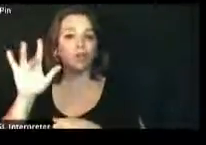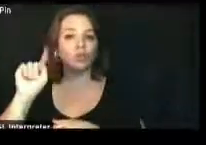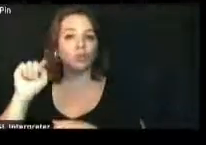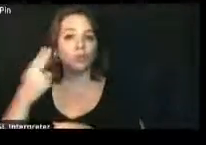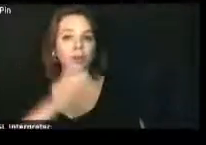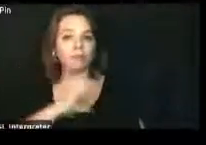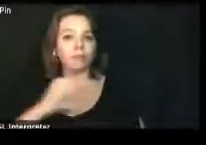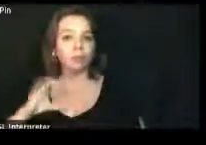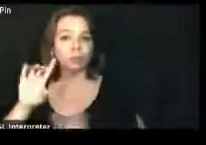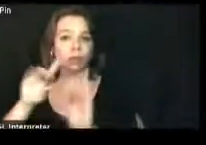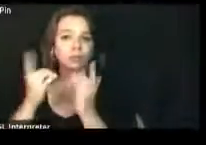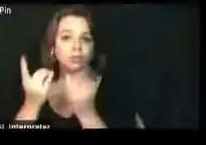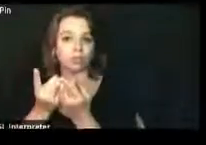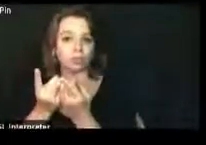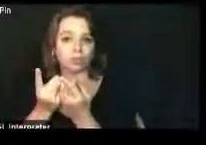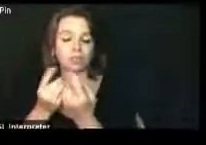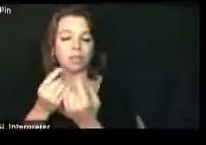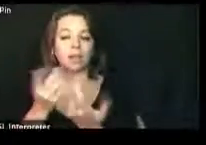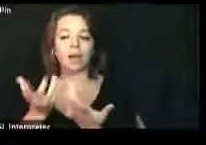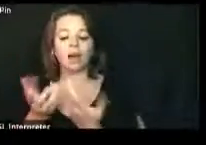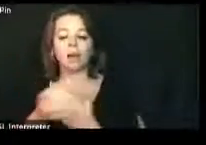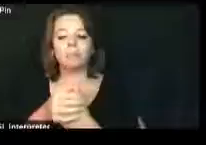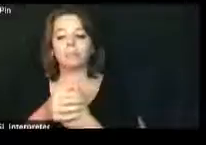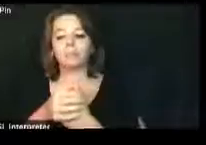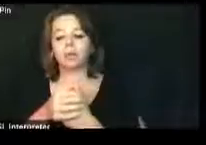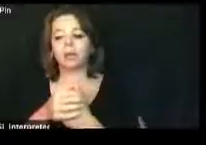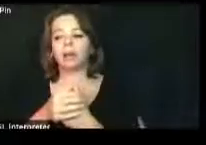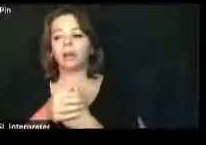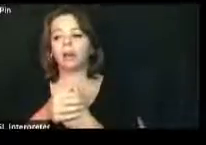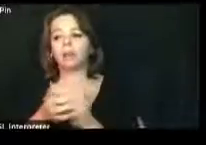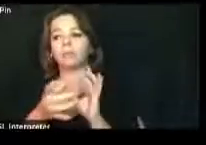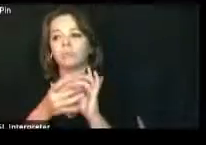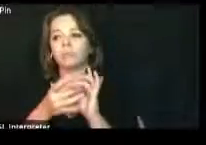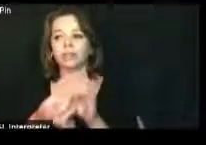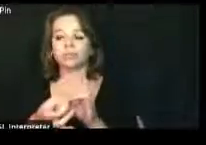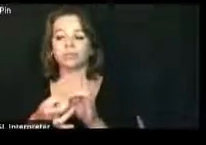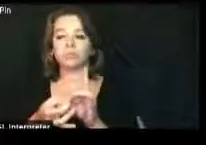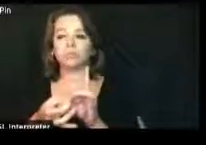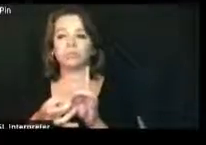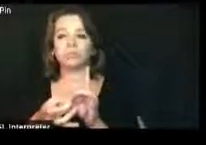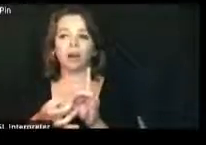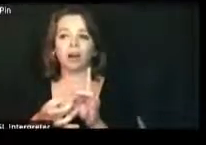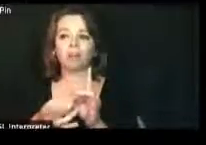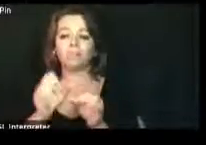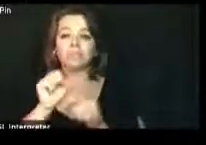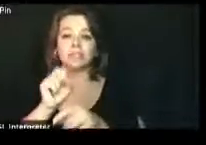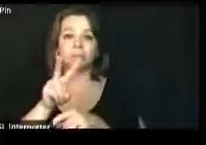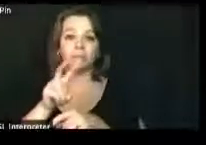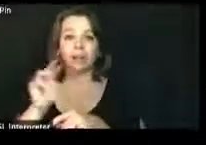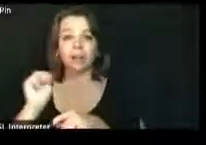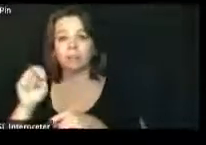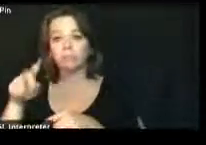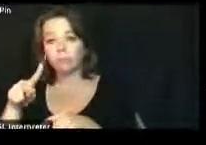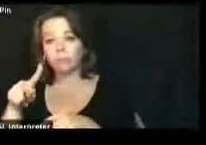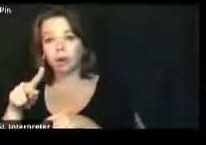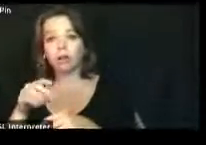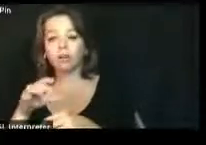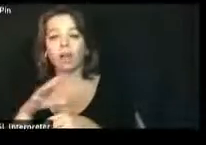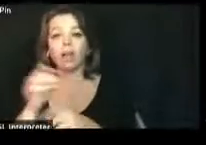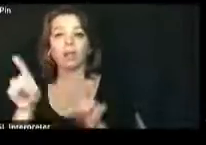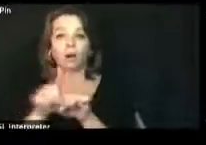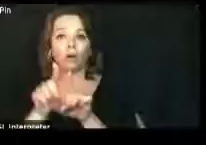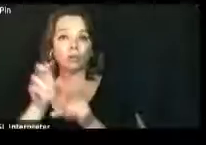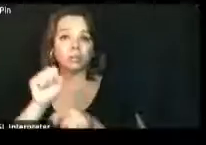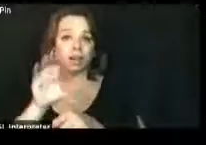District. In regards to, first, Simi Valley and Moore Park, along with Santa Clarita, they're